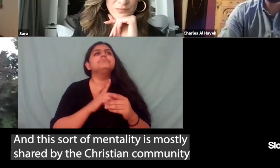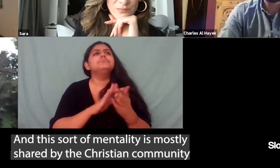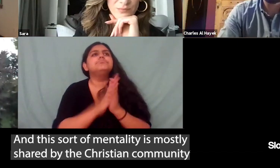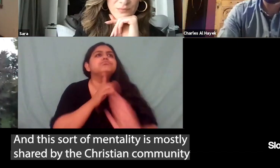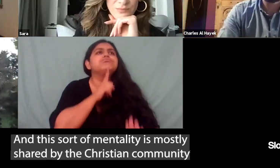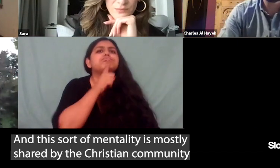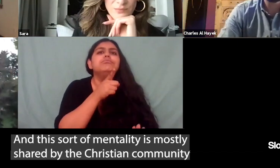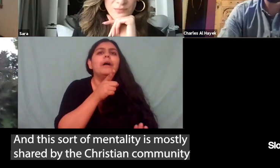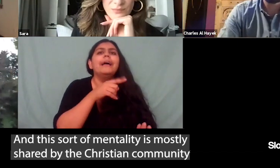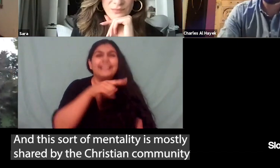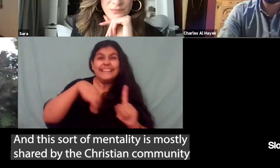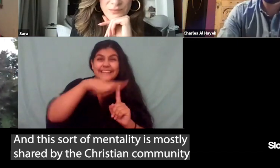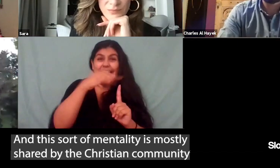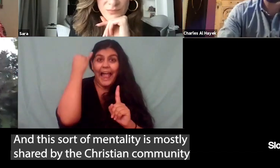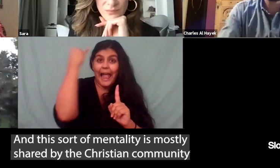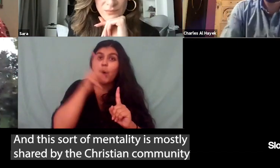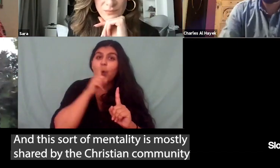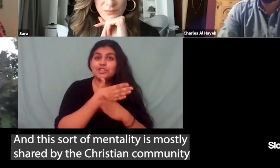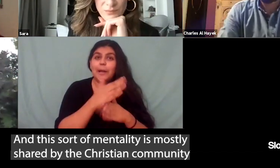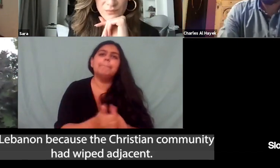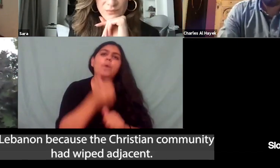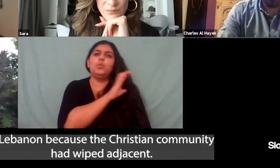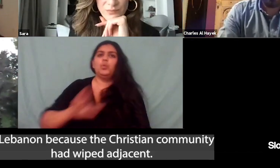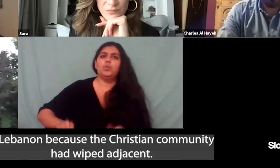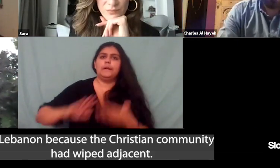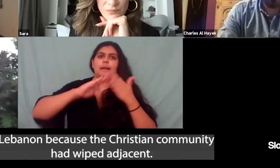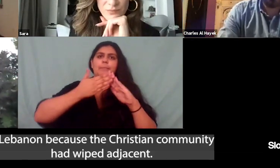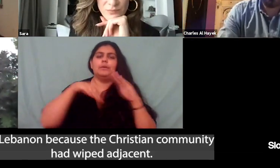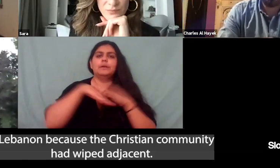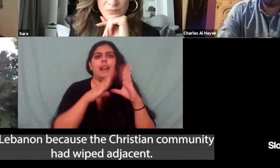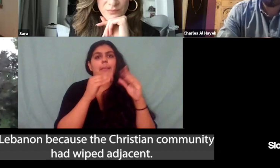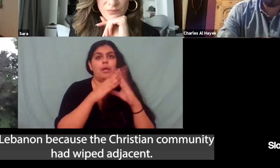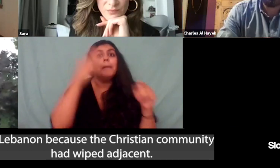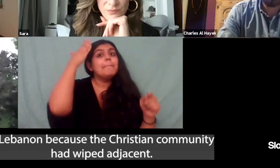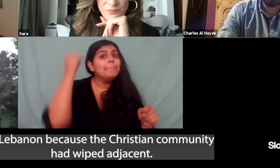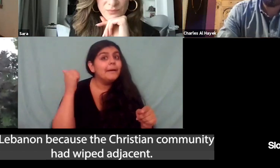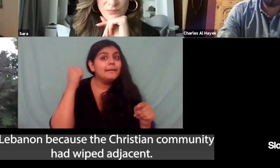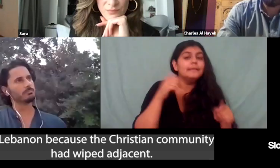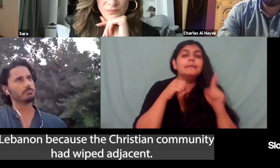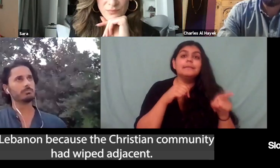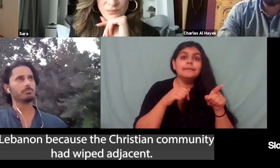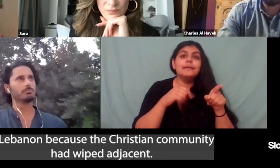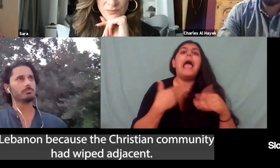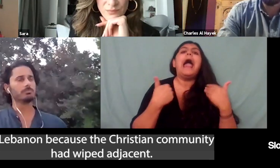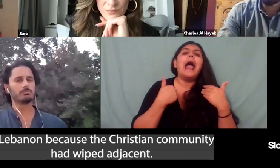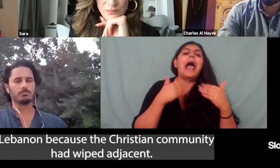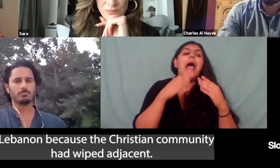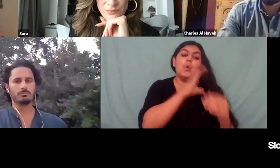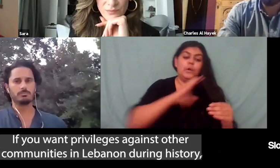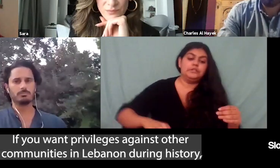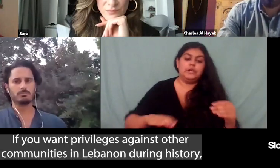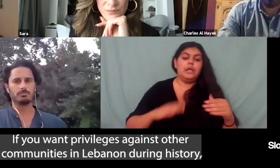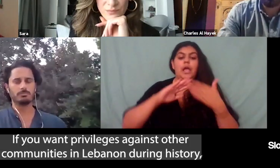of mentality is mostly shared by the Christian community in Lebanon, because the Christian community had white